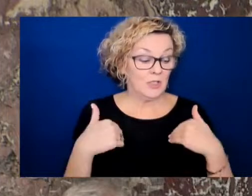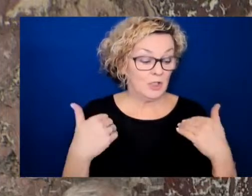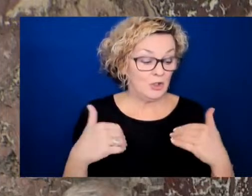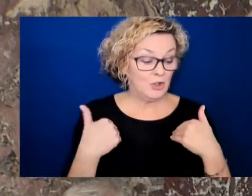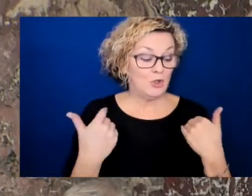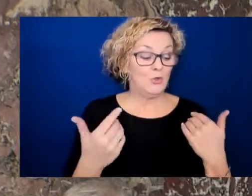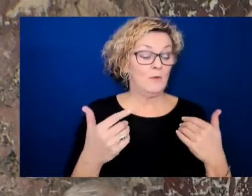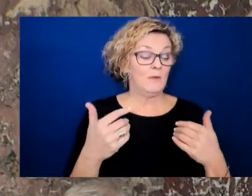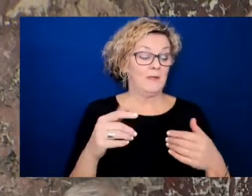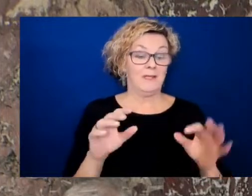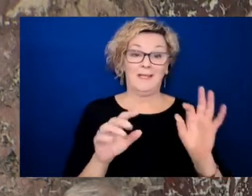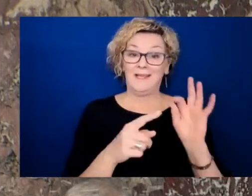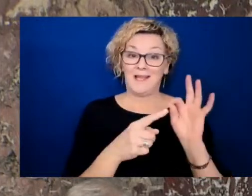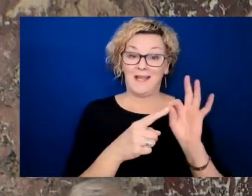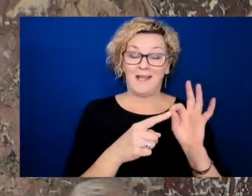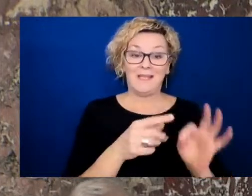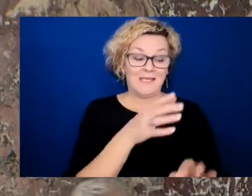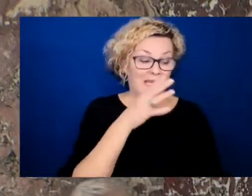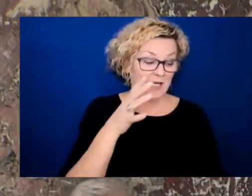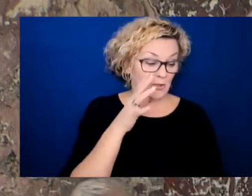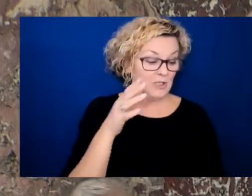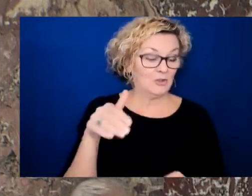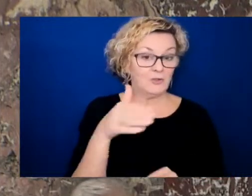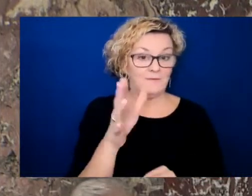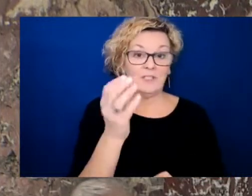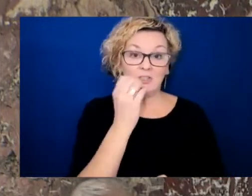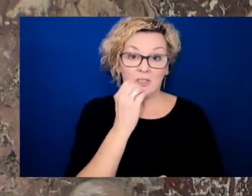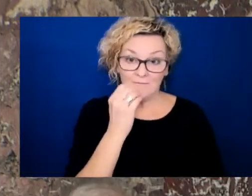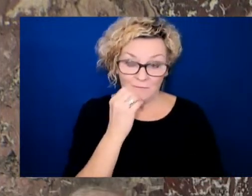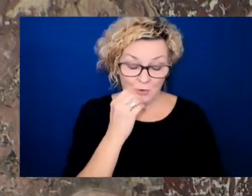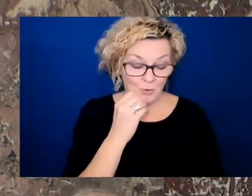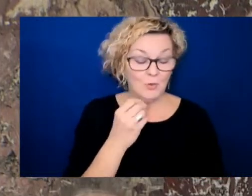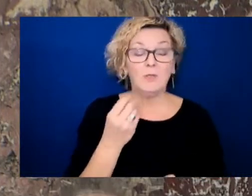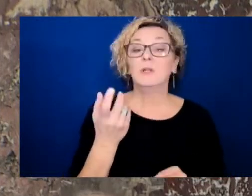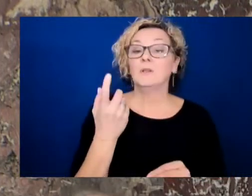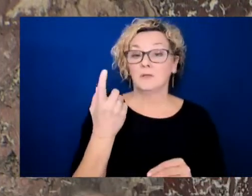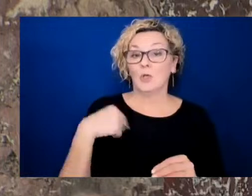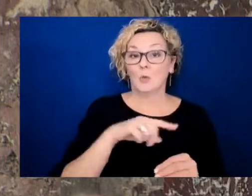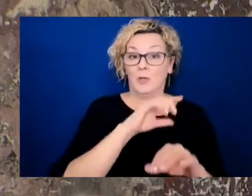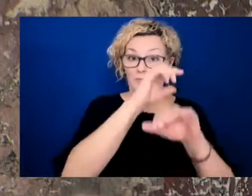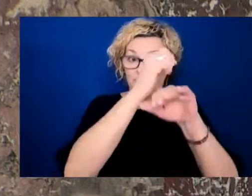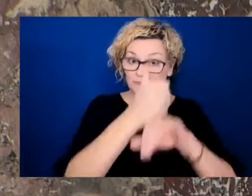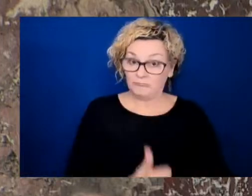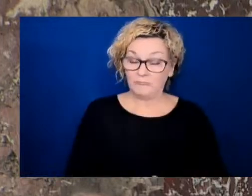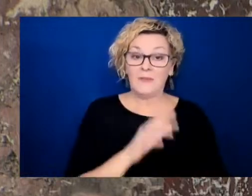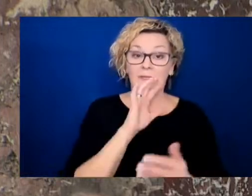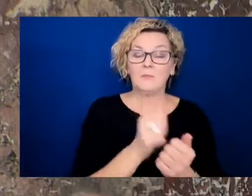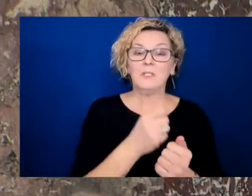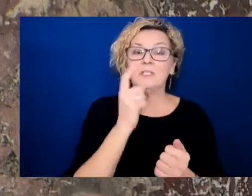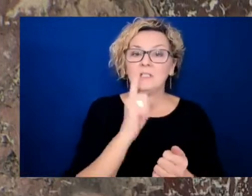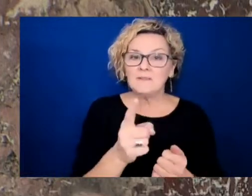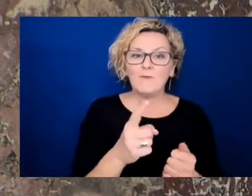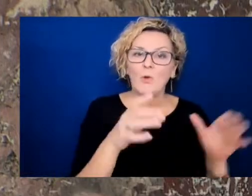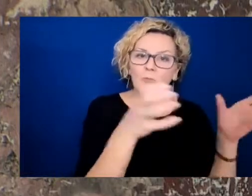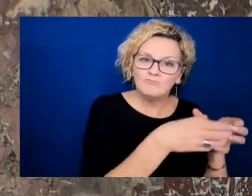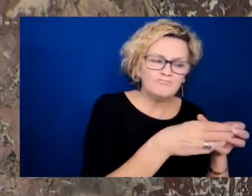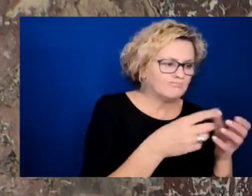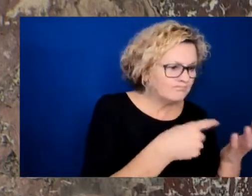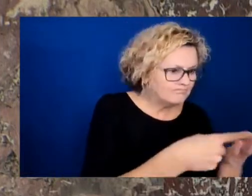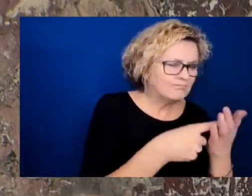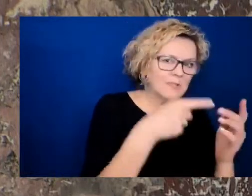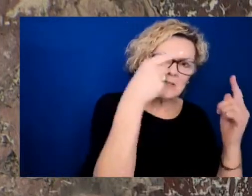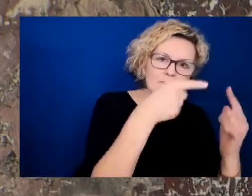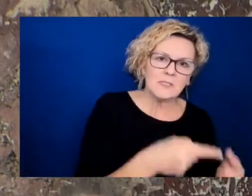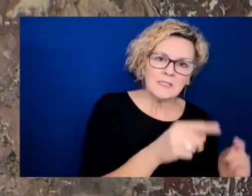Food, which said committee shall severally be empowered to examine and inquire in all matters and things as shall be referred to them by this House, and report from time to time